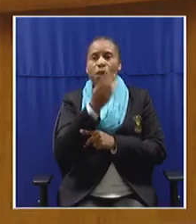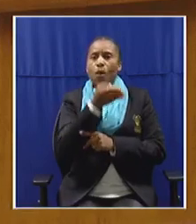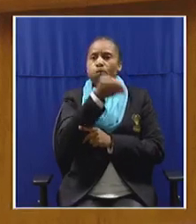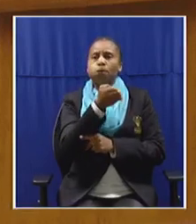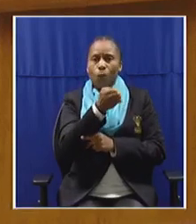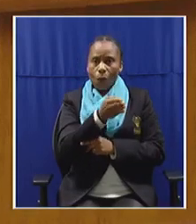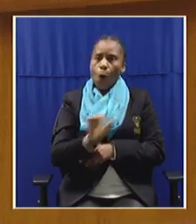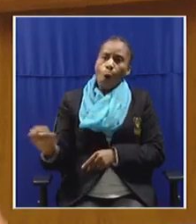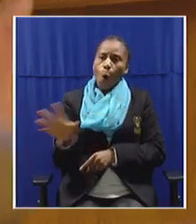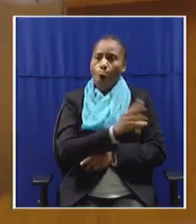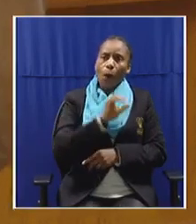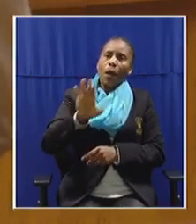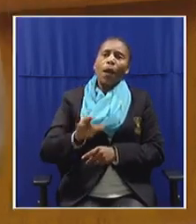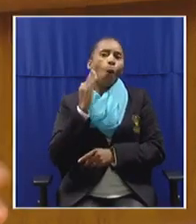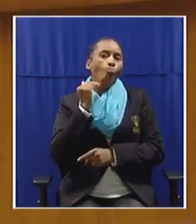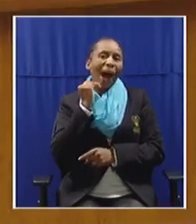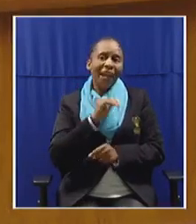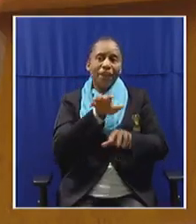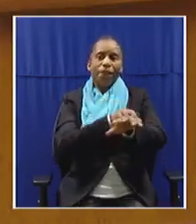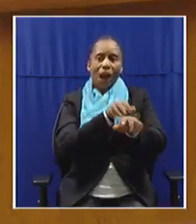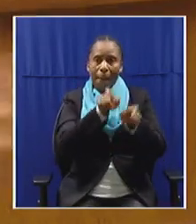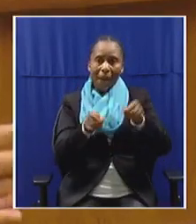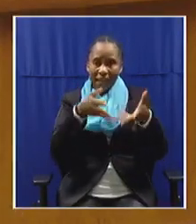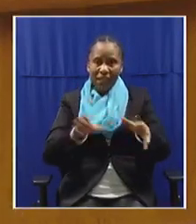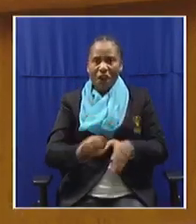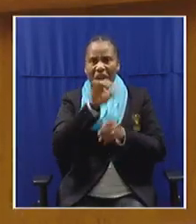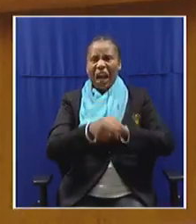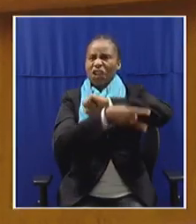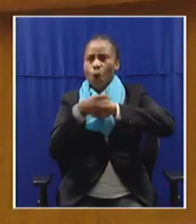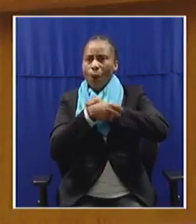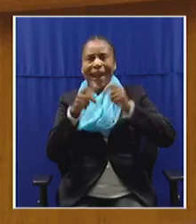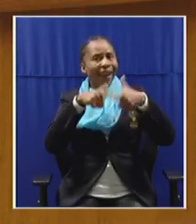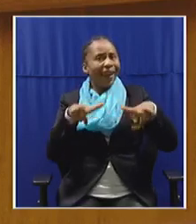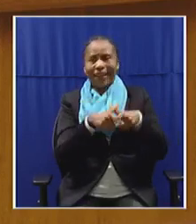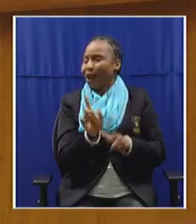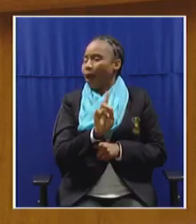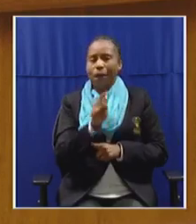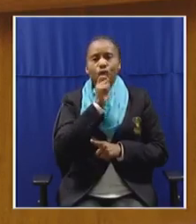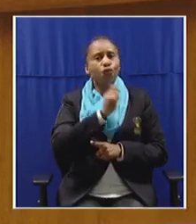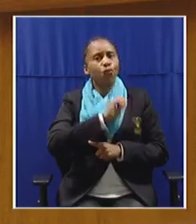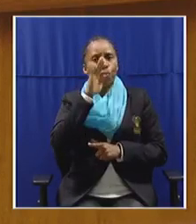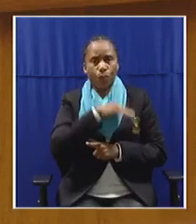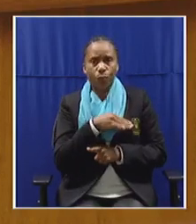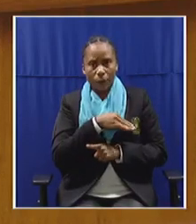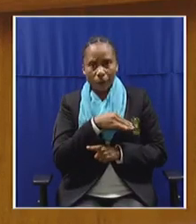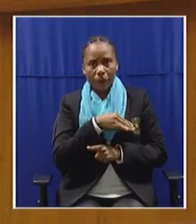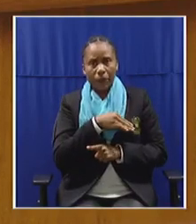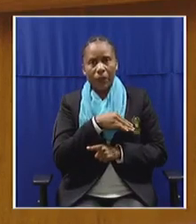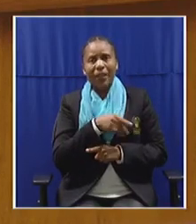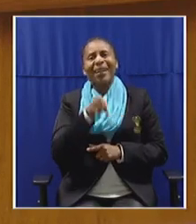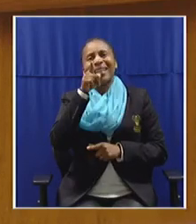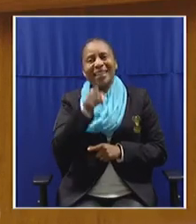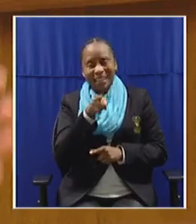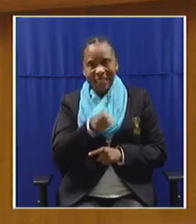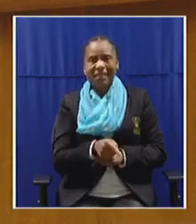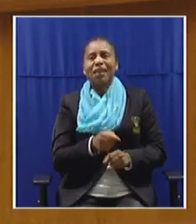farmers or all whites have been dishonest, that have stolen the land. It is not true. This is causing